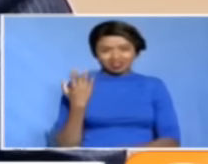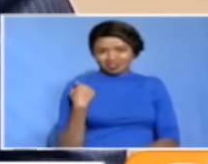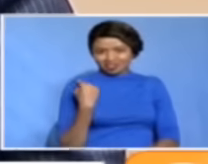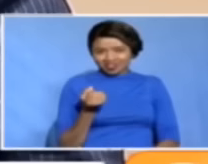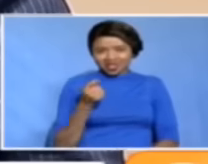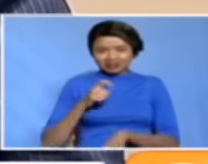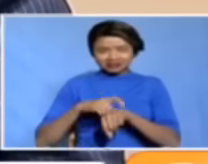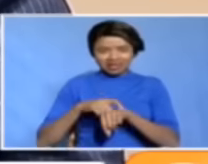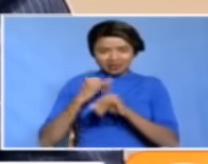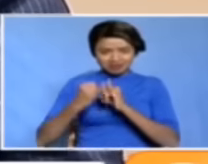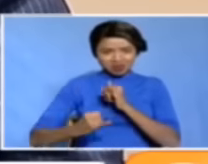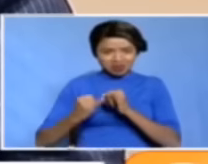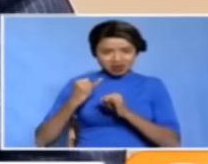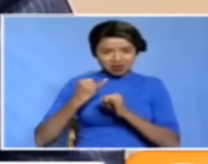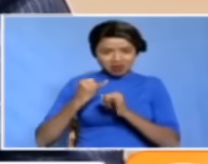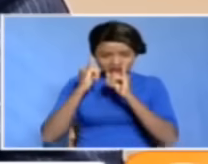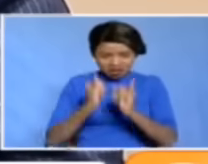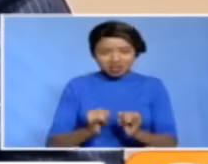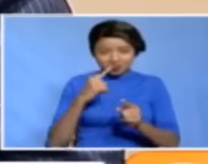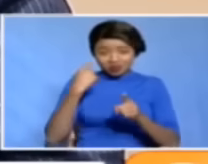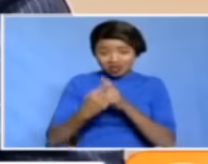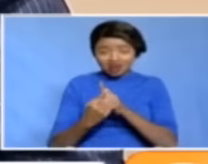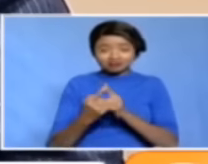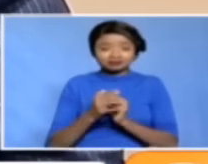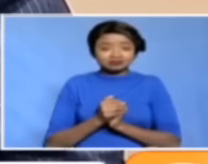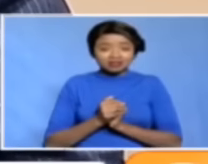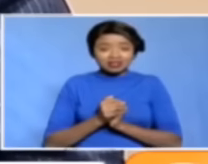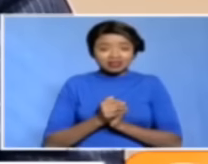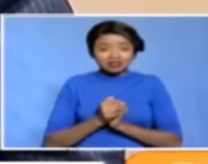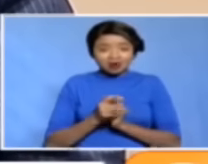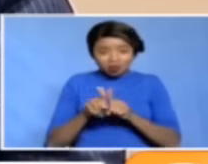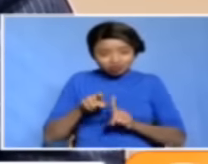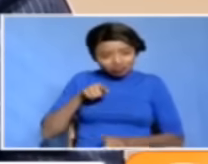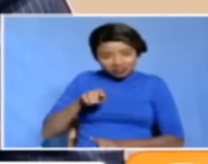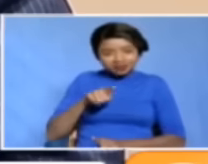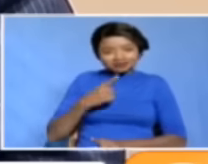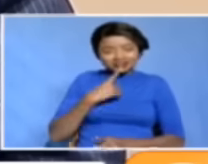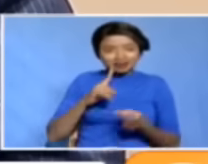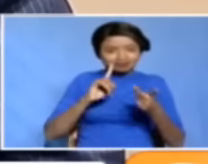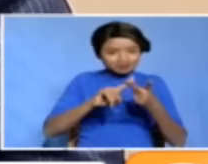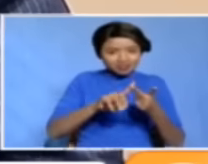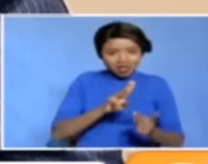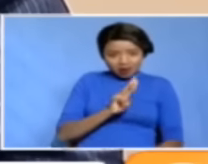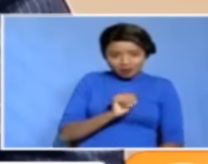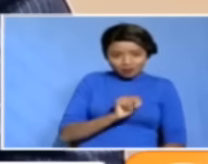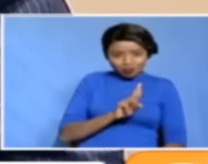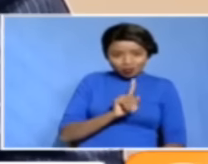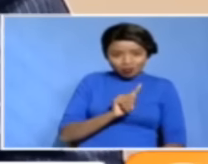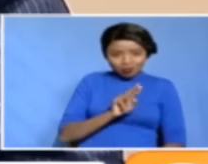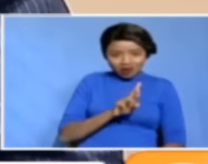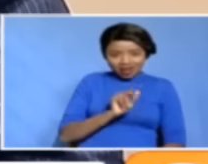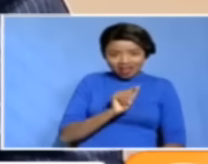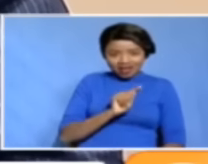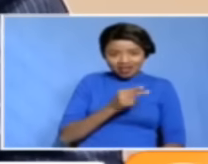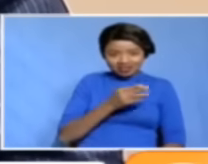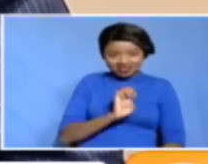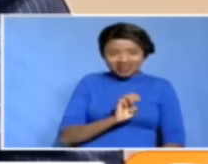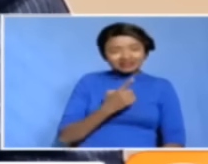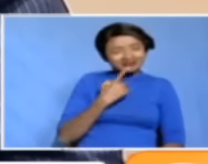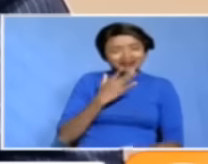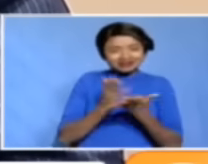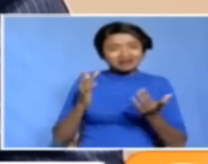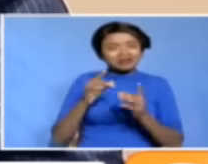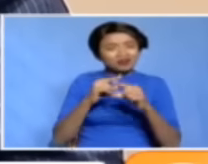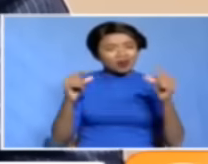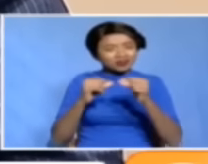1st of midnight, yeah. And when Honorable David Murathe said unpalatable words, again as the Deputy President, mm-hmm.